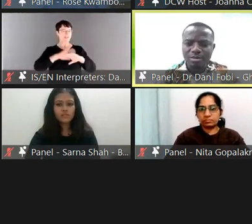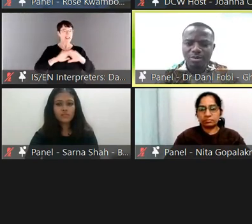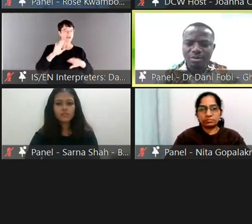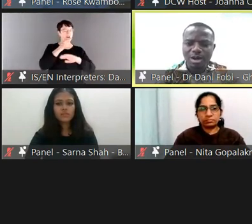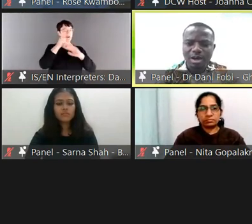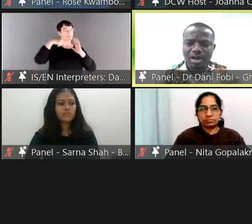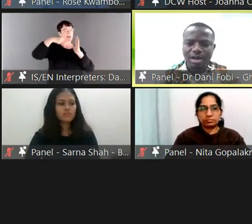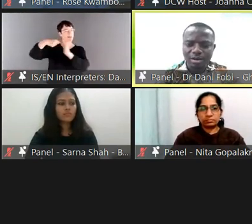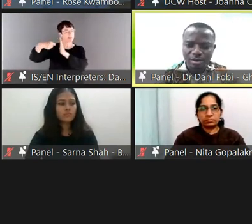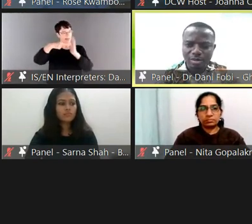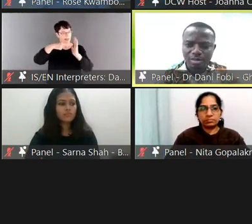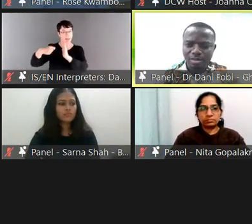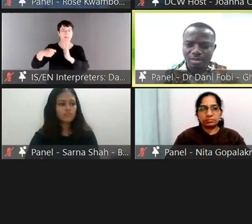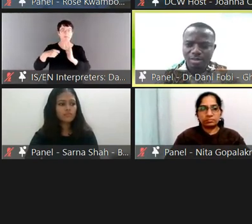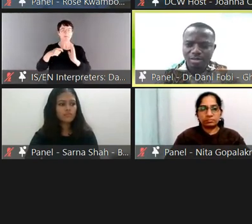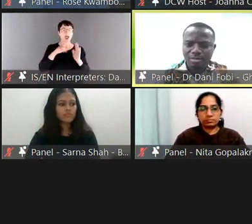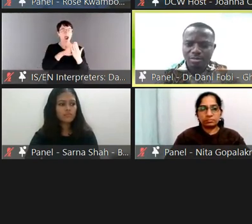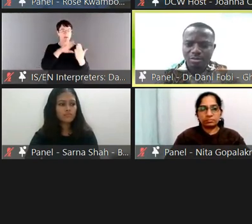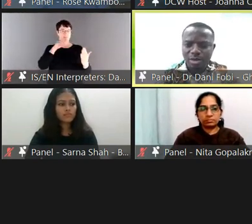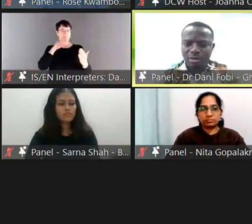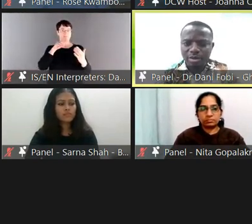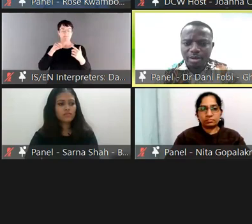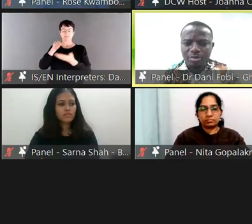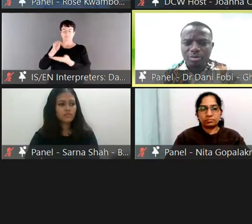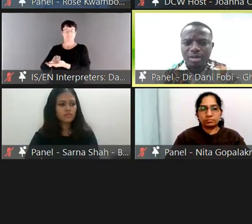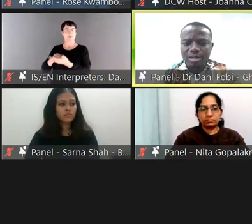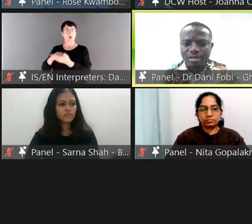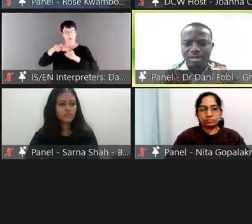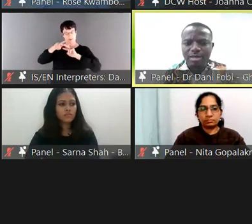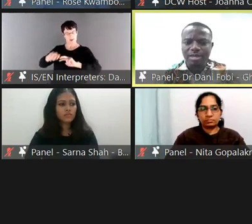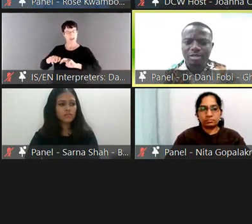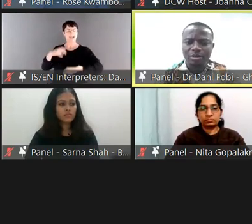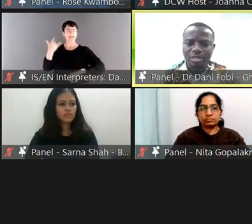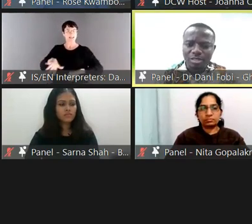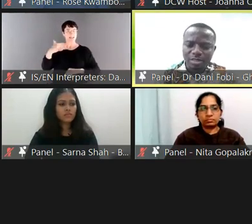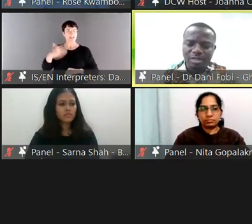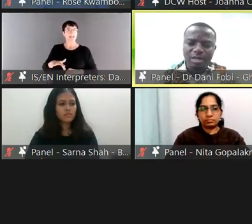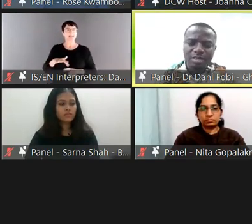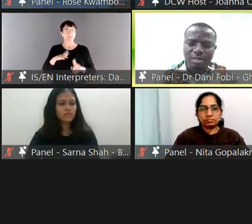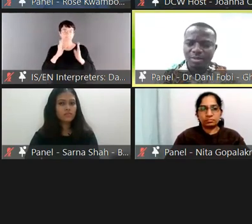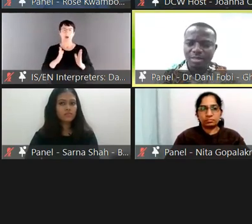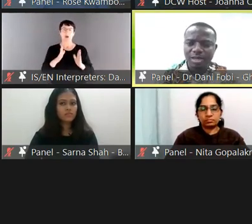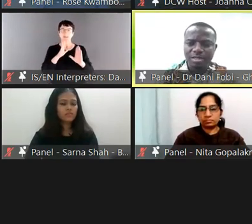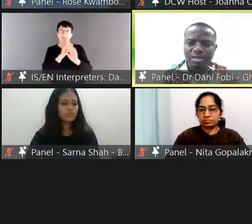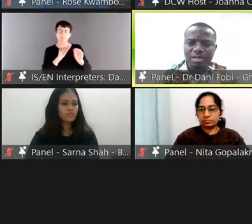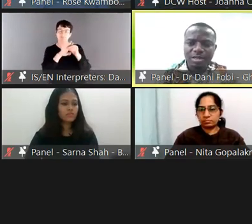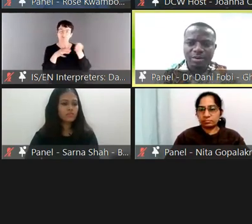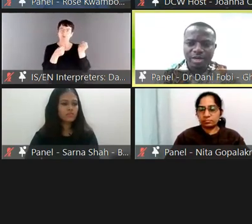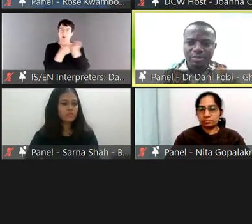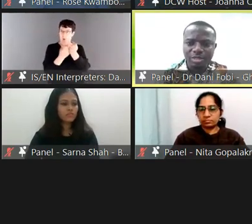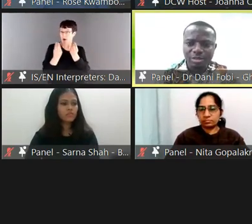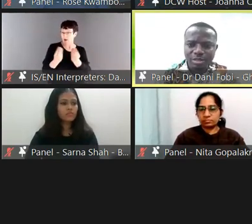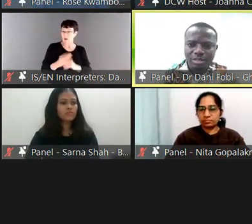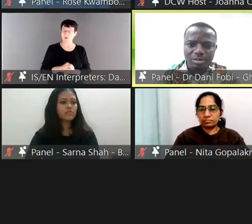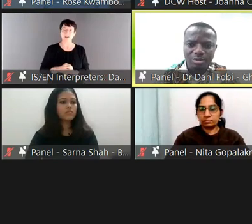colleagues who are adults, working with them to understand the issues, especially in supporting us